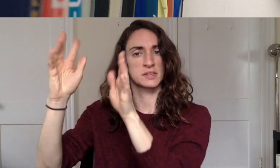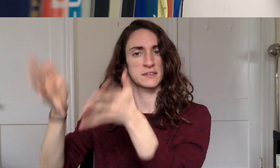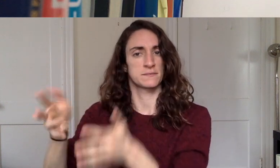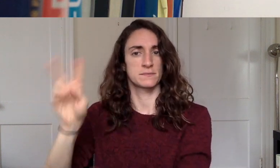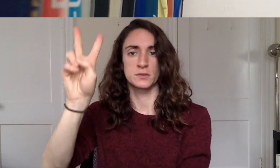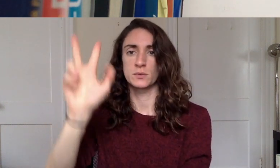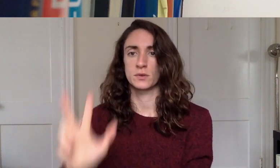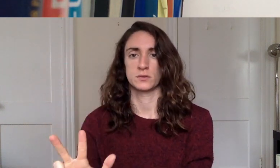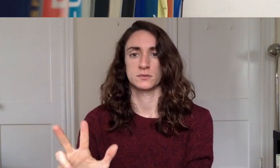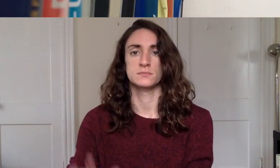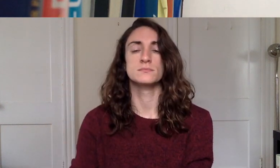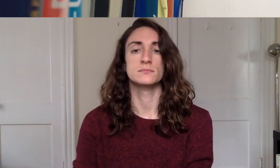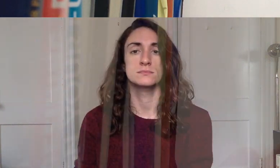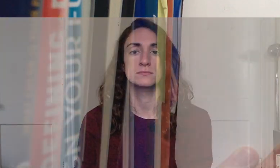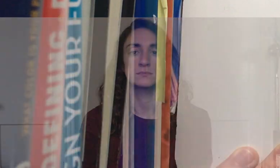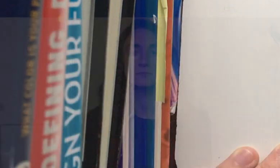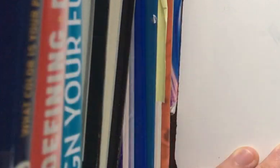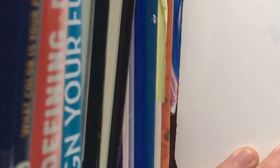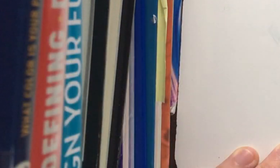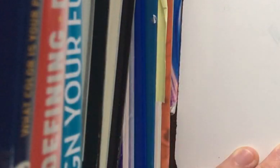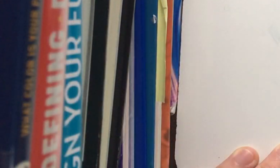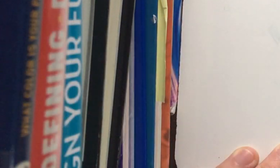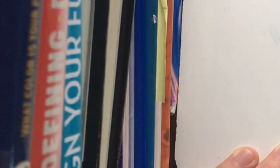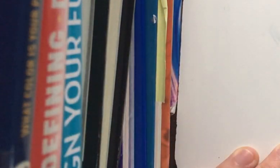same way. 2 in the numerator, 3 in the denominator.